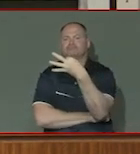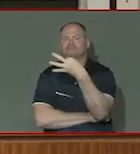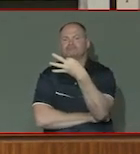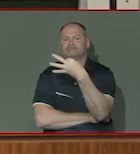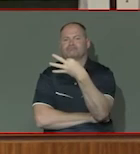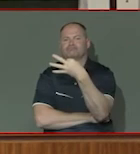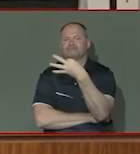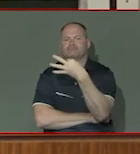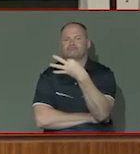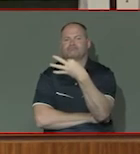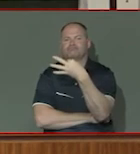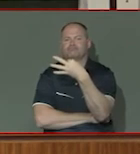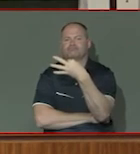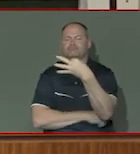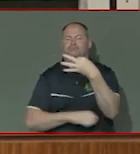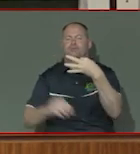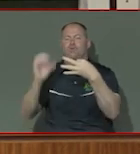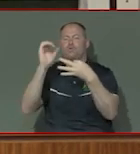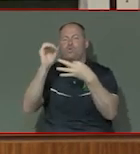360 degrees, correct?